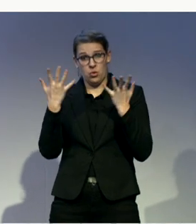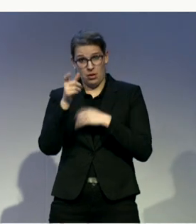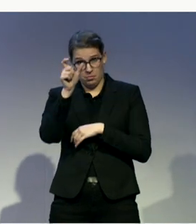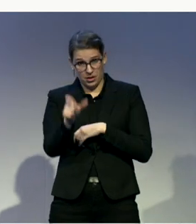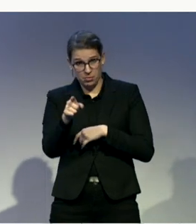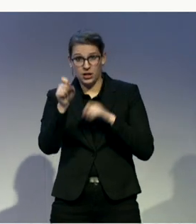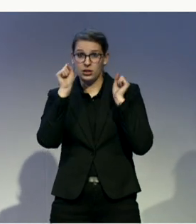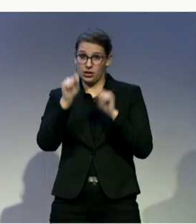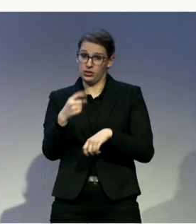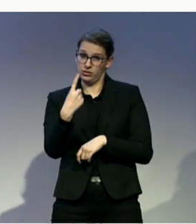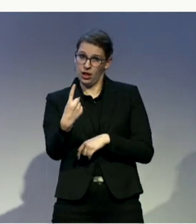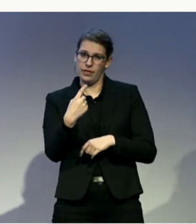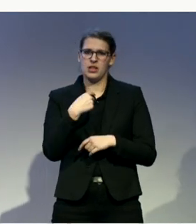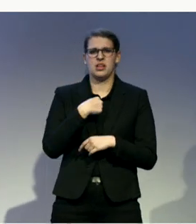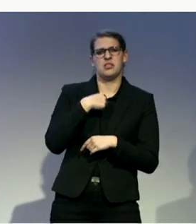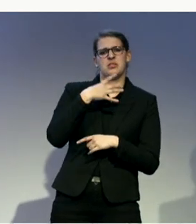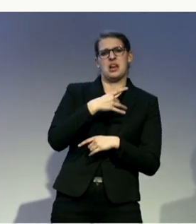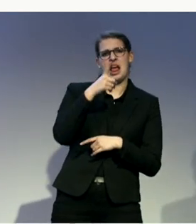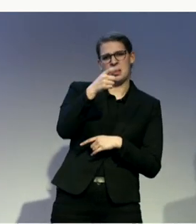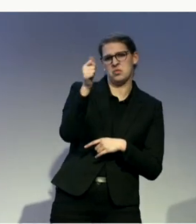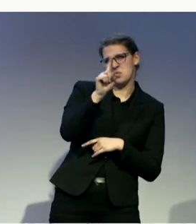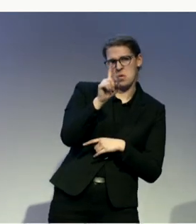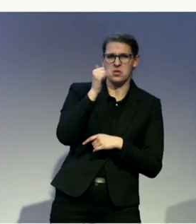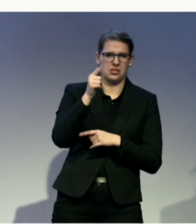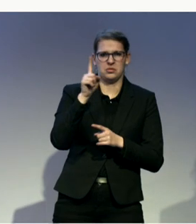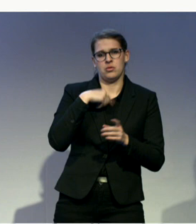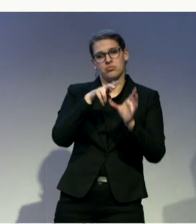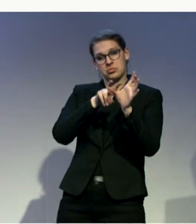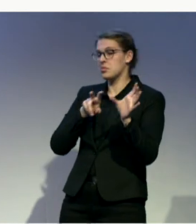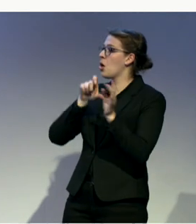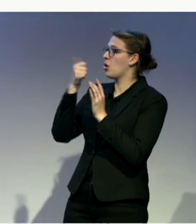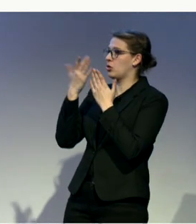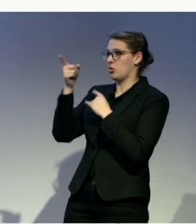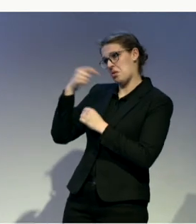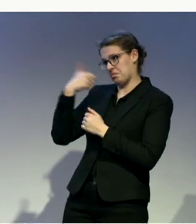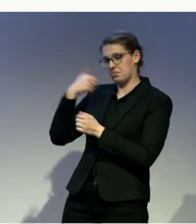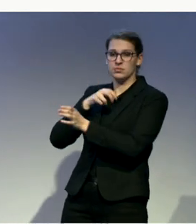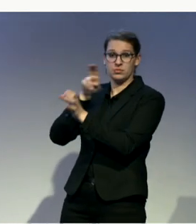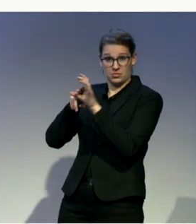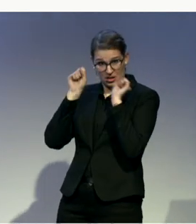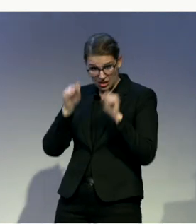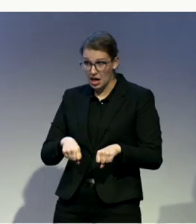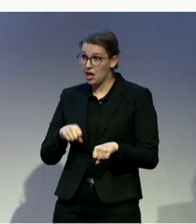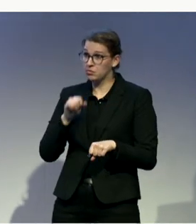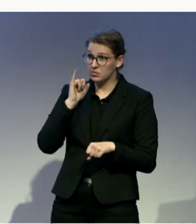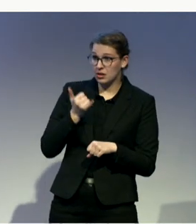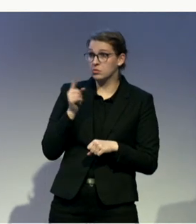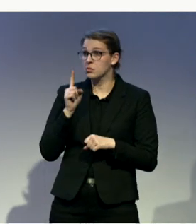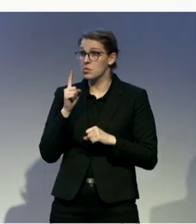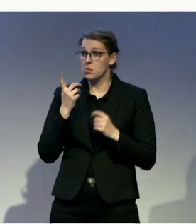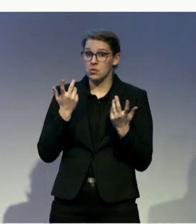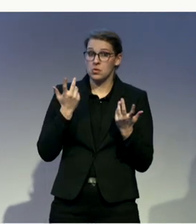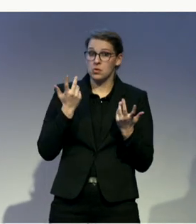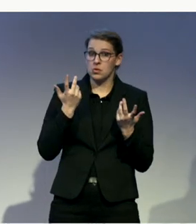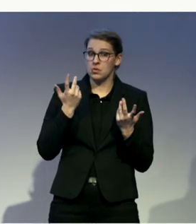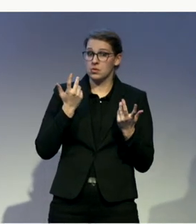without disability to also attend this school, and then all the students can continue after being in the school to go